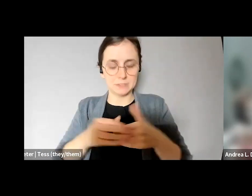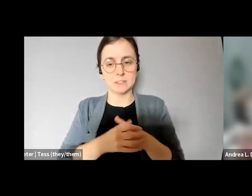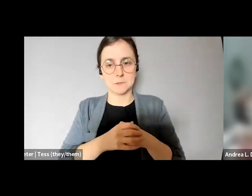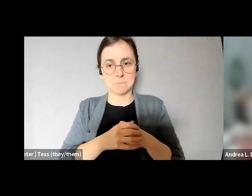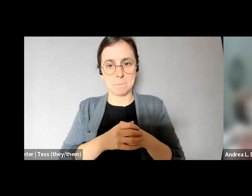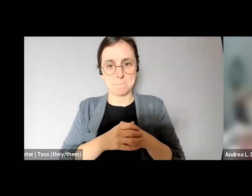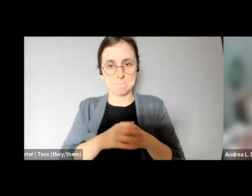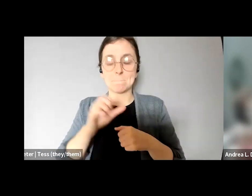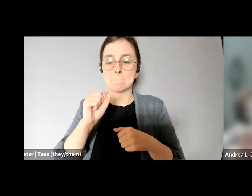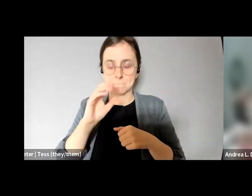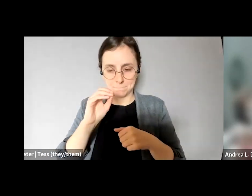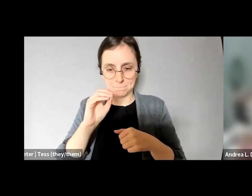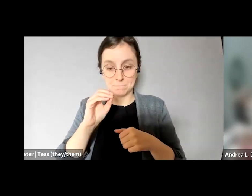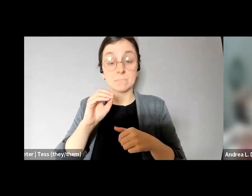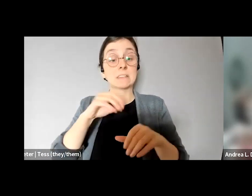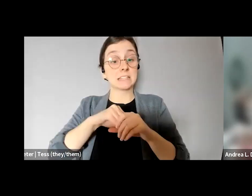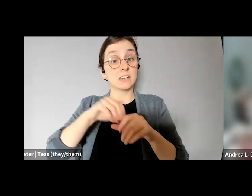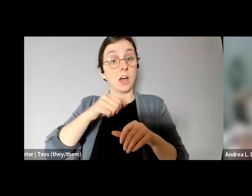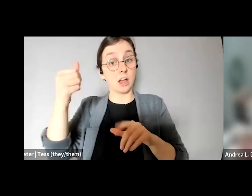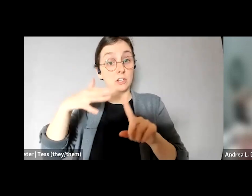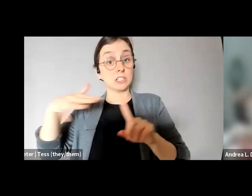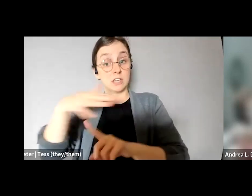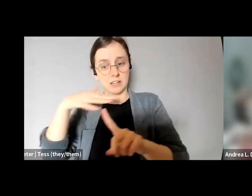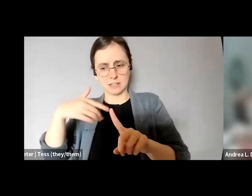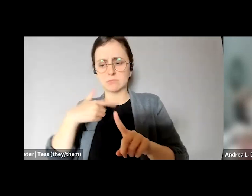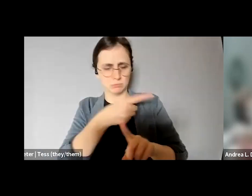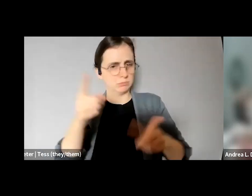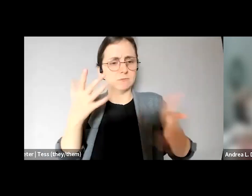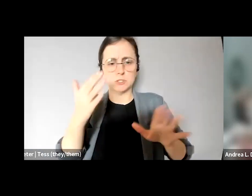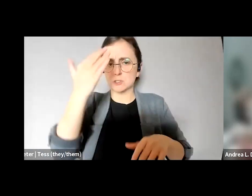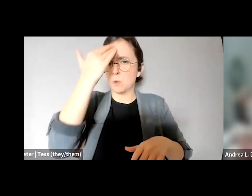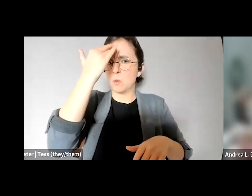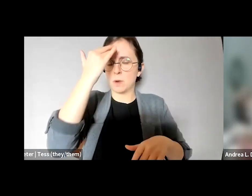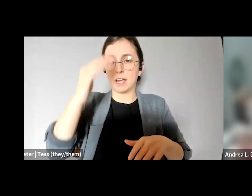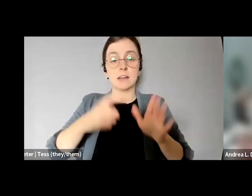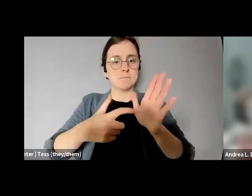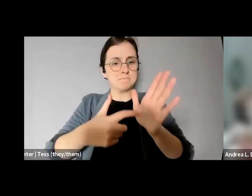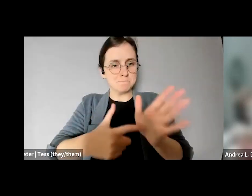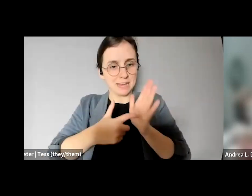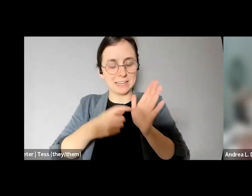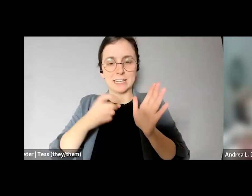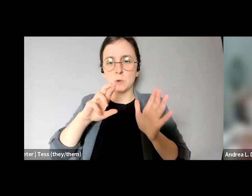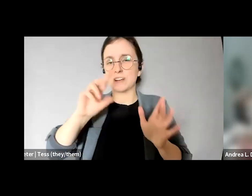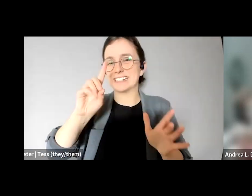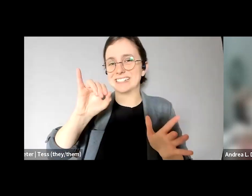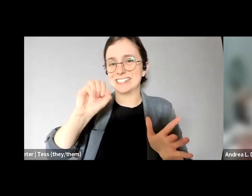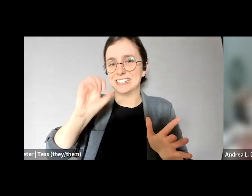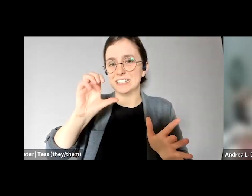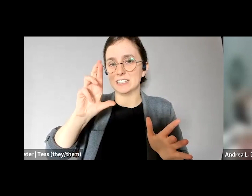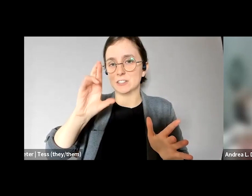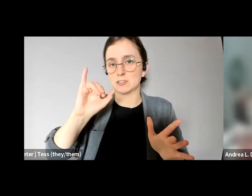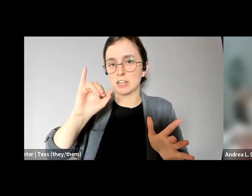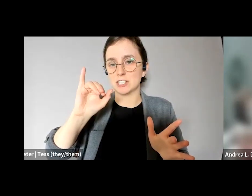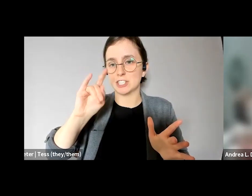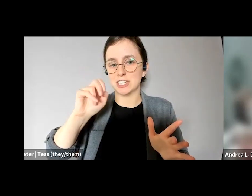there are, in other contexts, many of you are quite aware, I'm sure, mandated or discretionary reporters, whether by